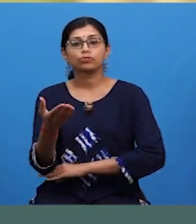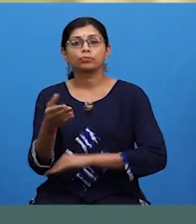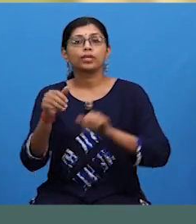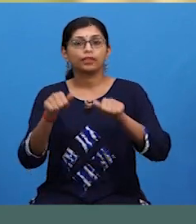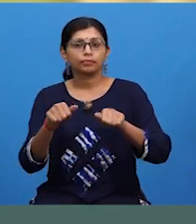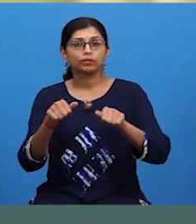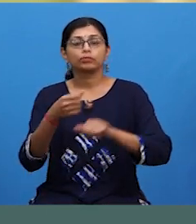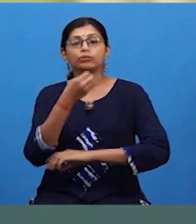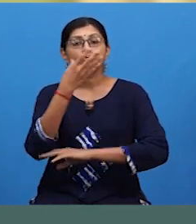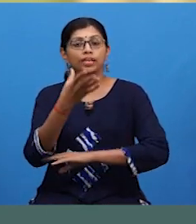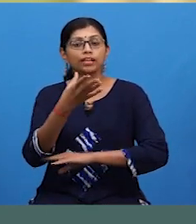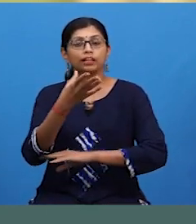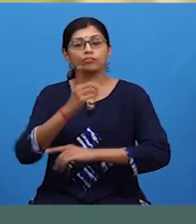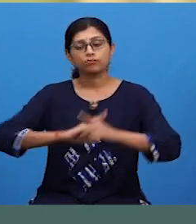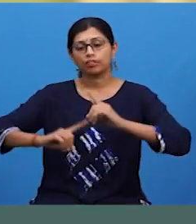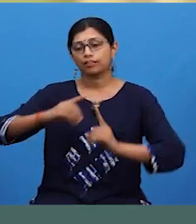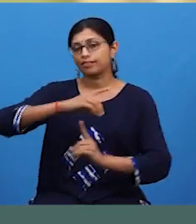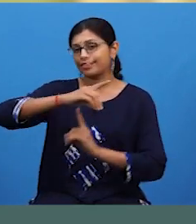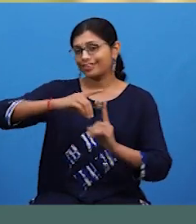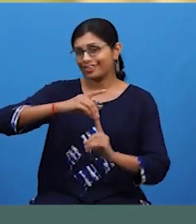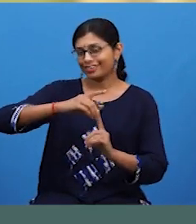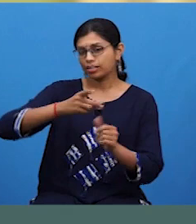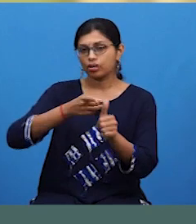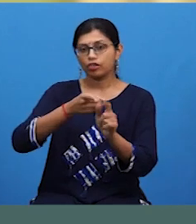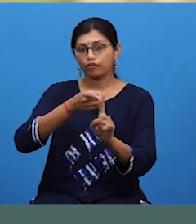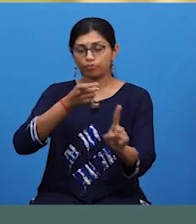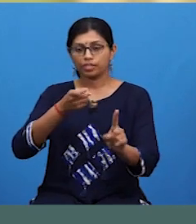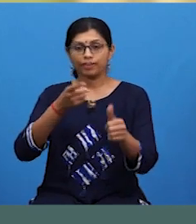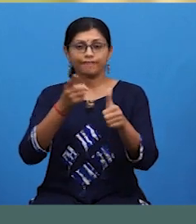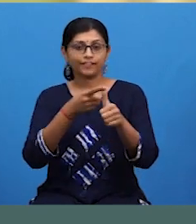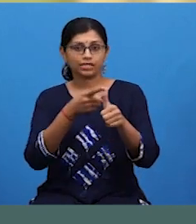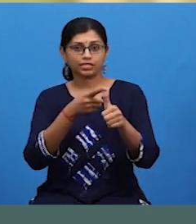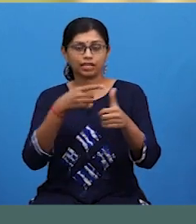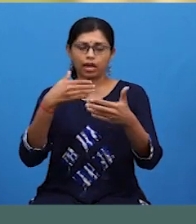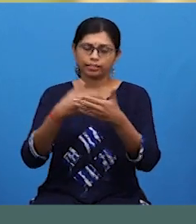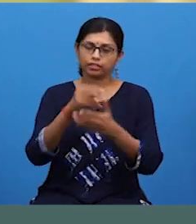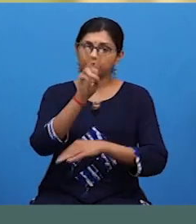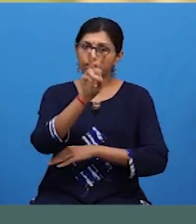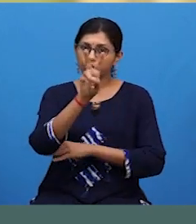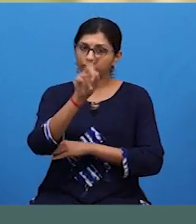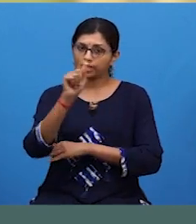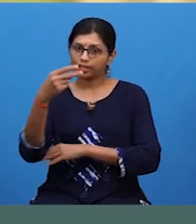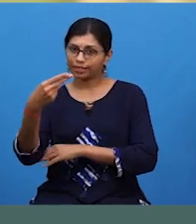the dates, at least from the 1st of the month until the 20th.